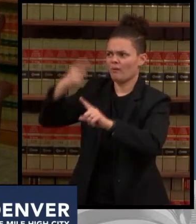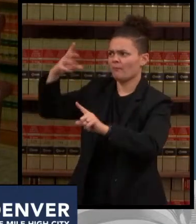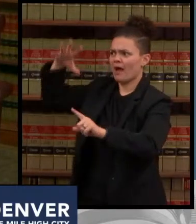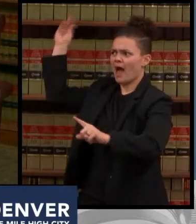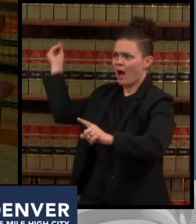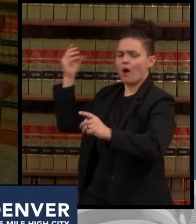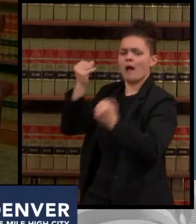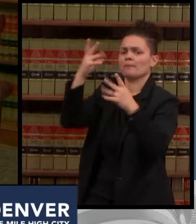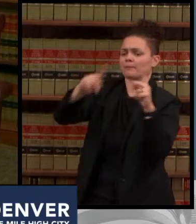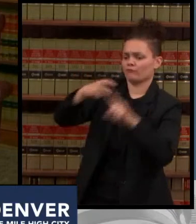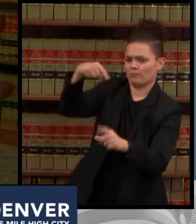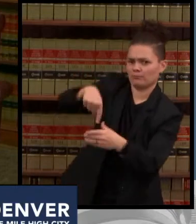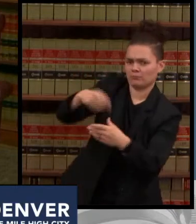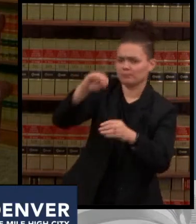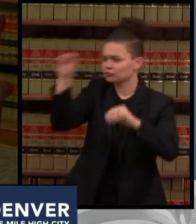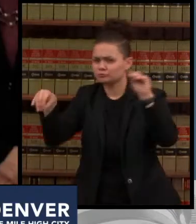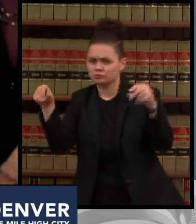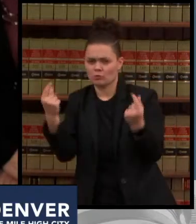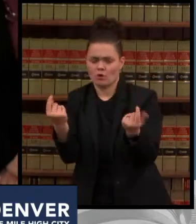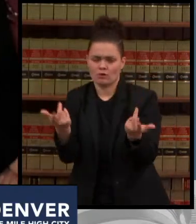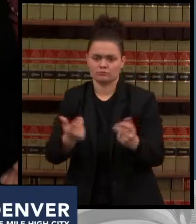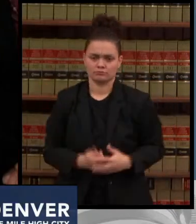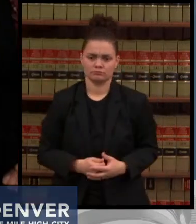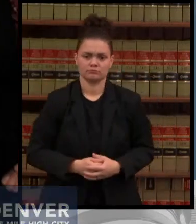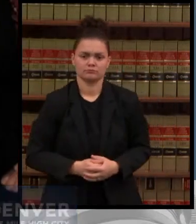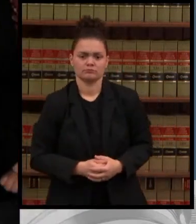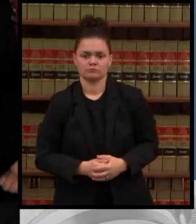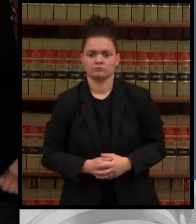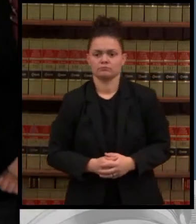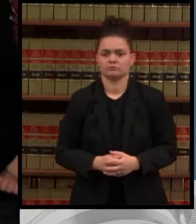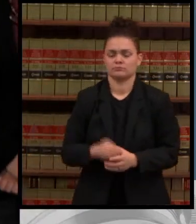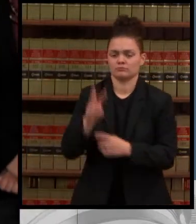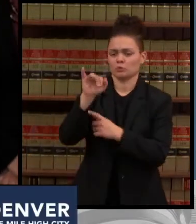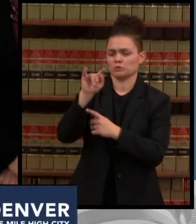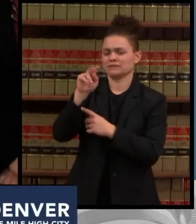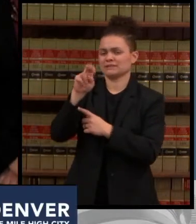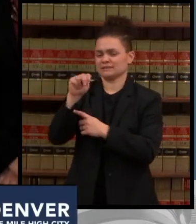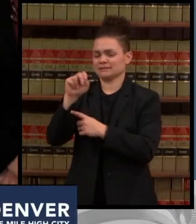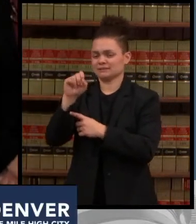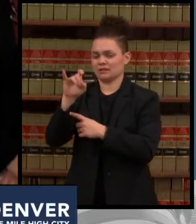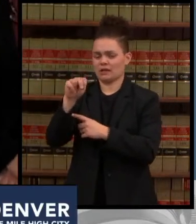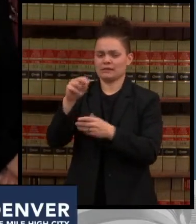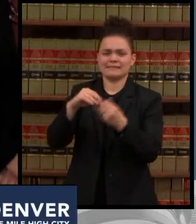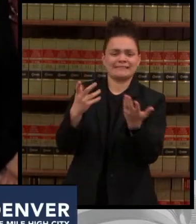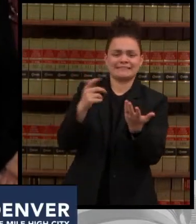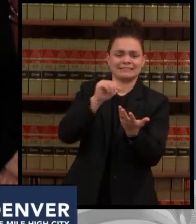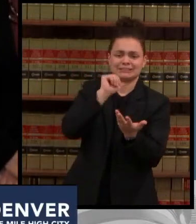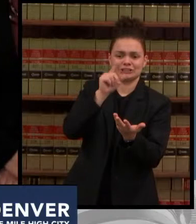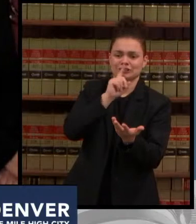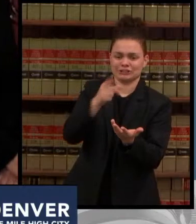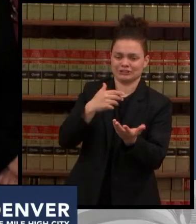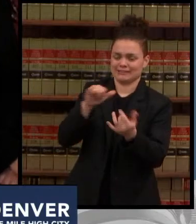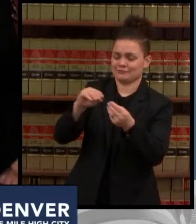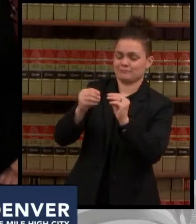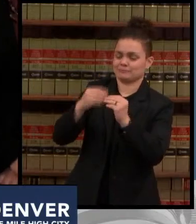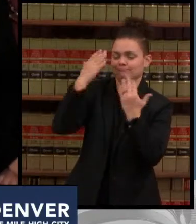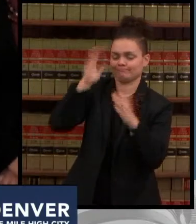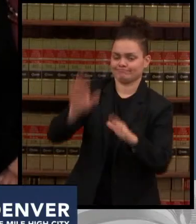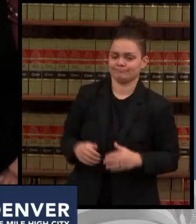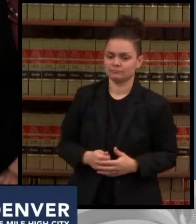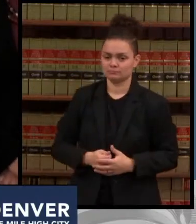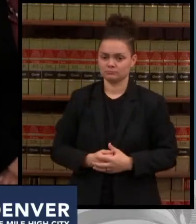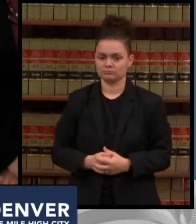This is Robin Wittenstein. We don't have that information. I'm sorry. I will tell you, though, that the pandemic is impacting